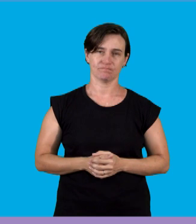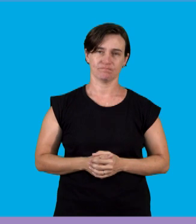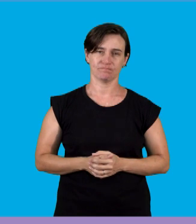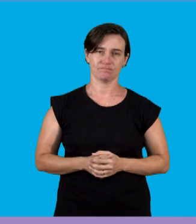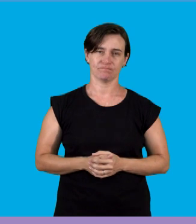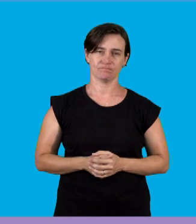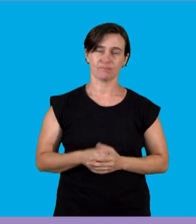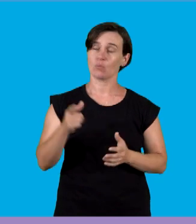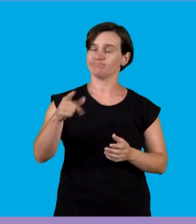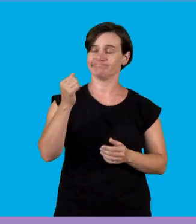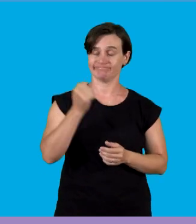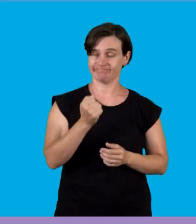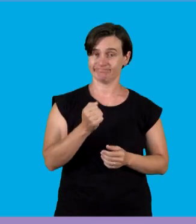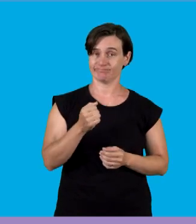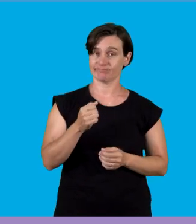that